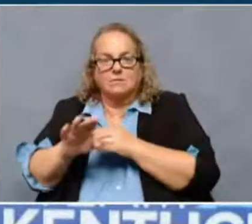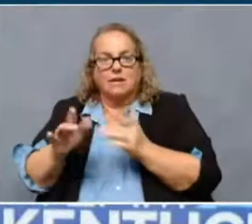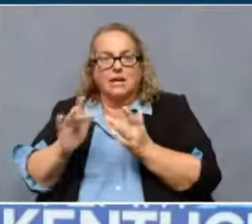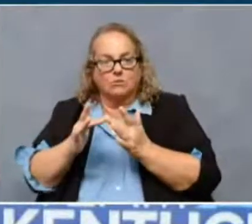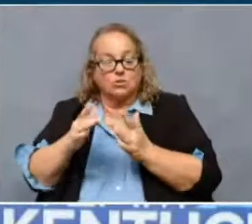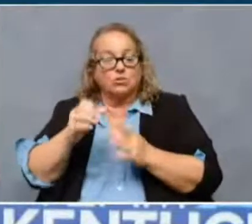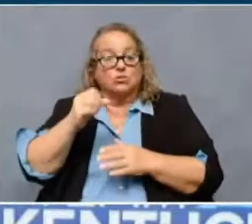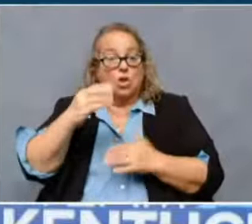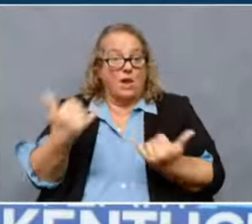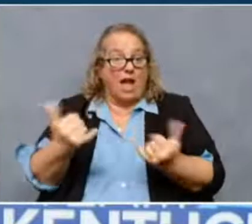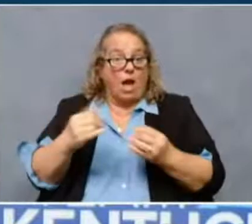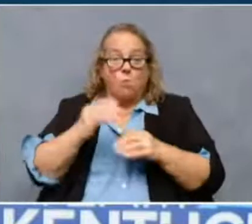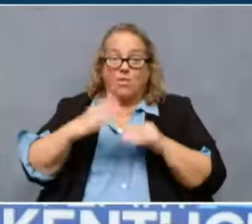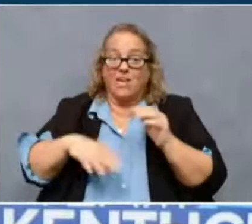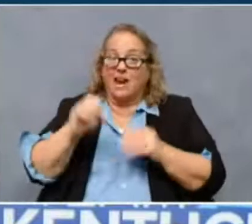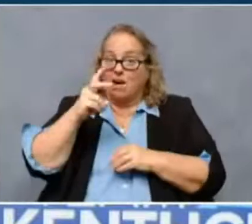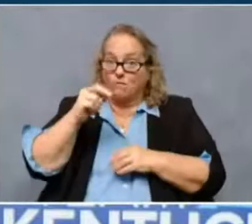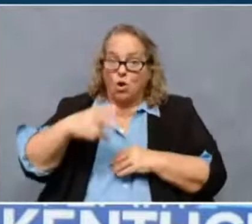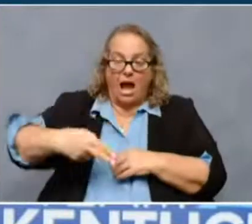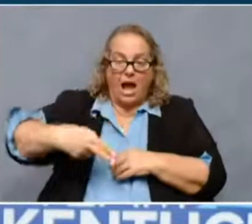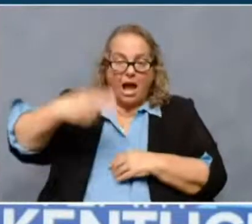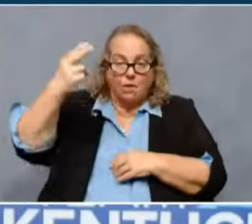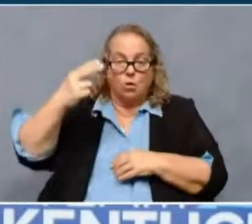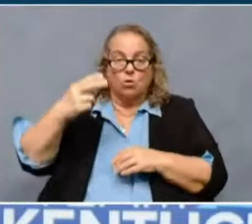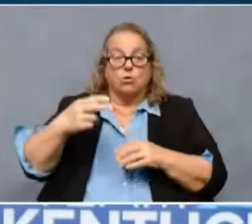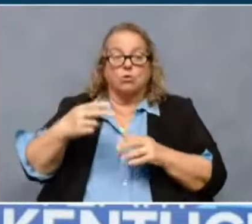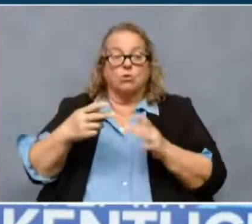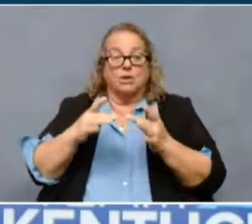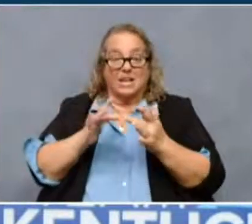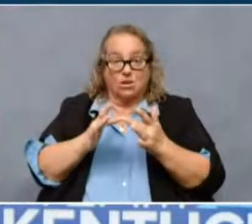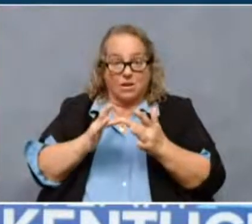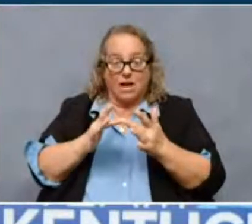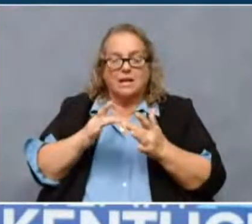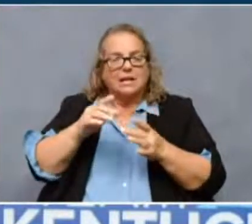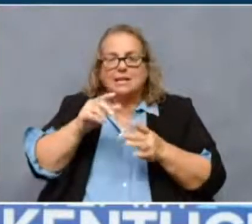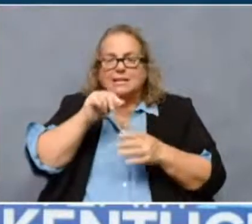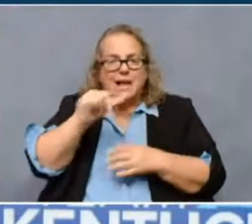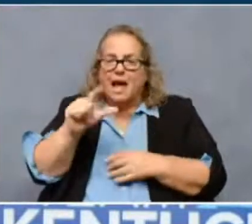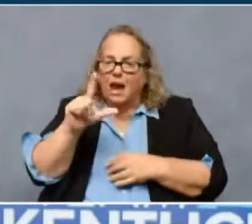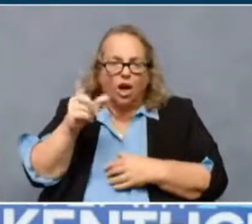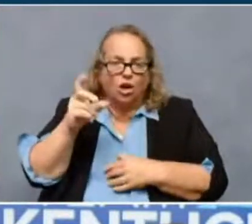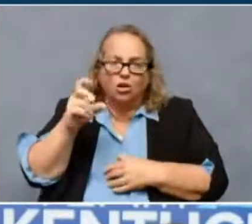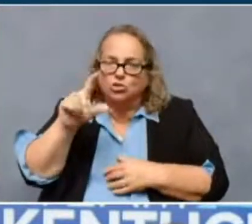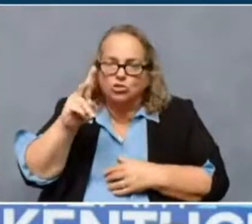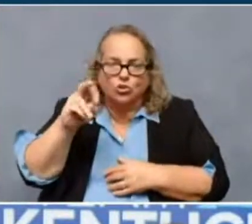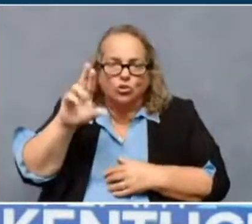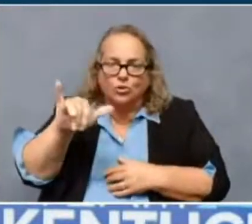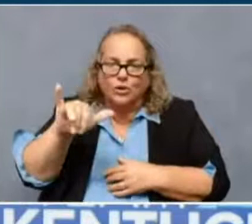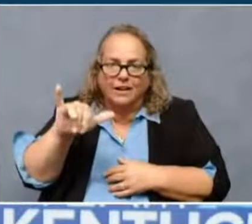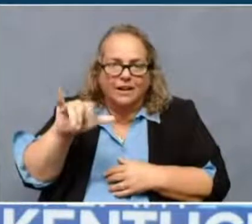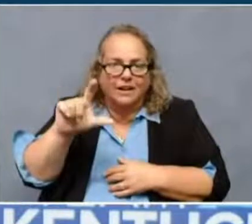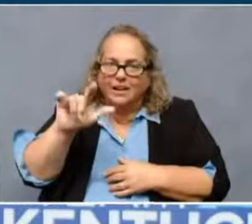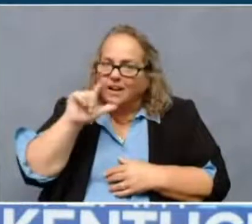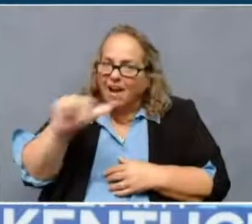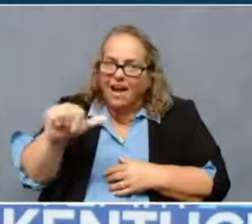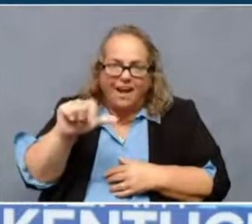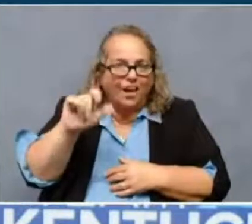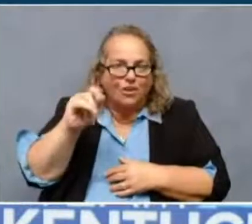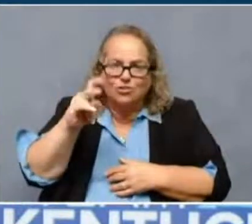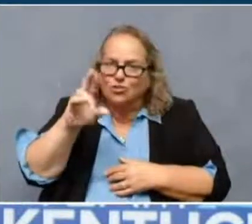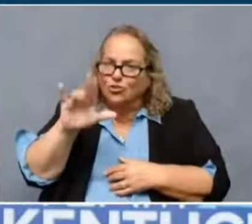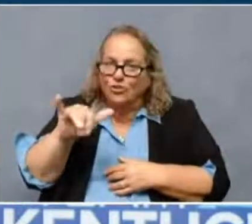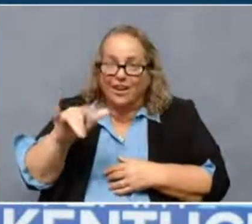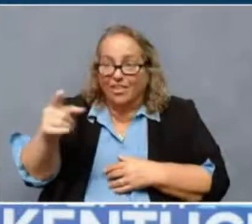access can no longer be considered a luxury, only available to those who can afford it or who live in